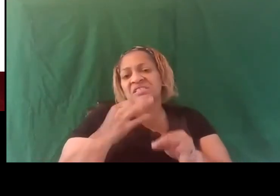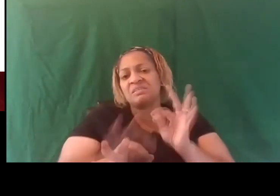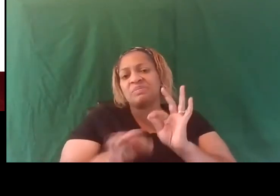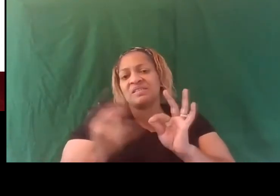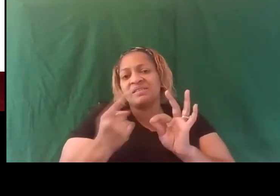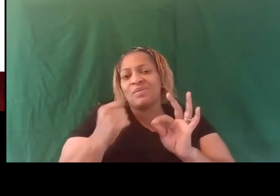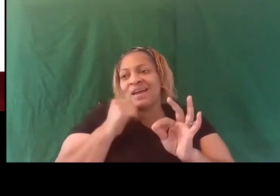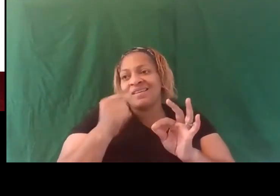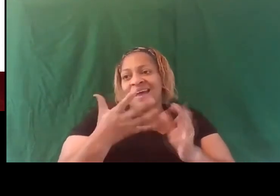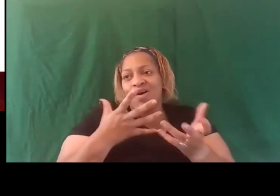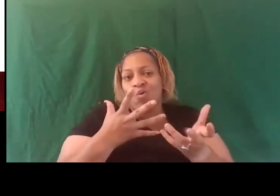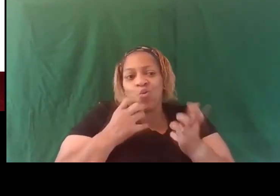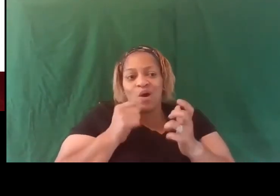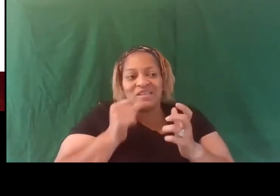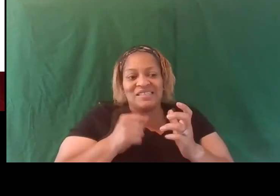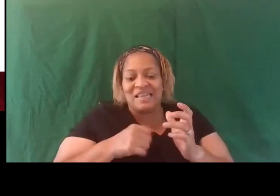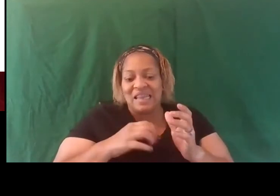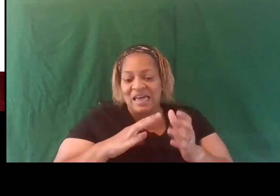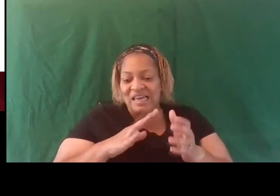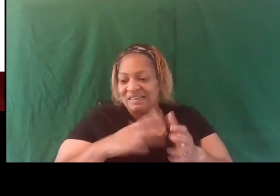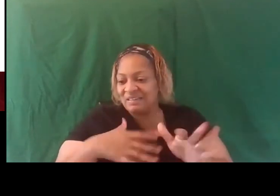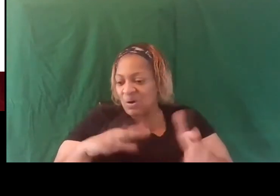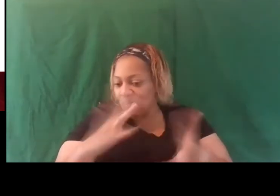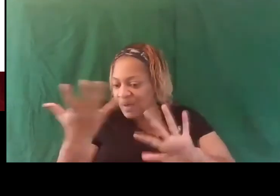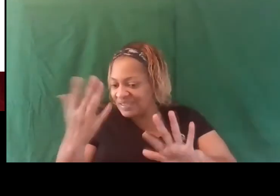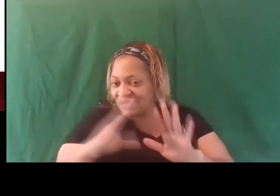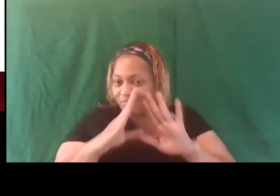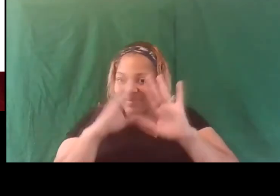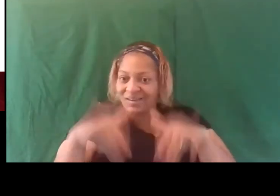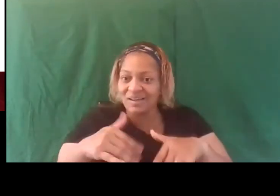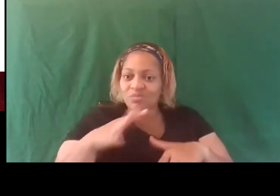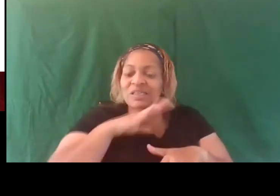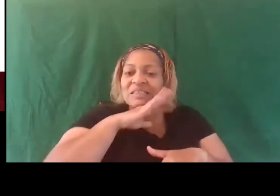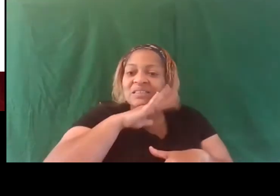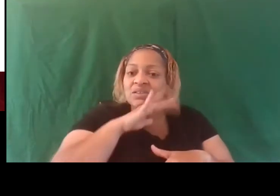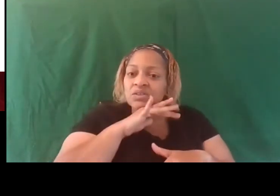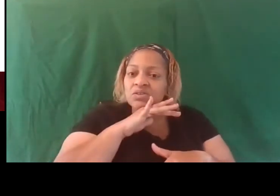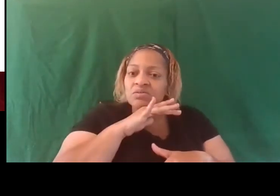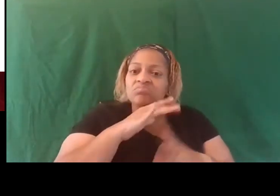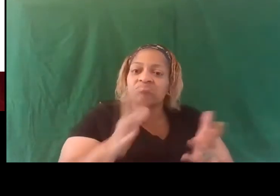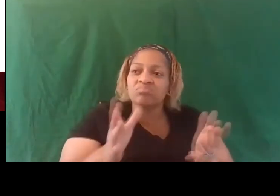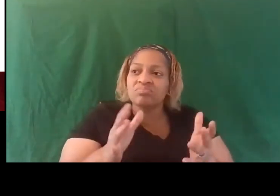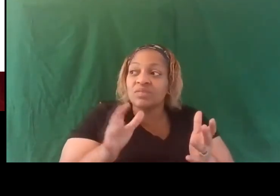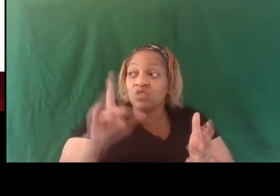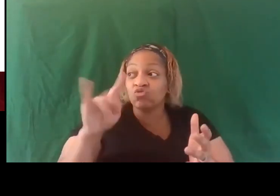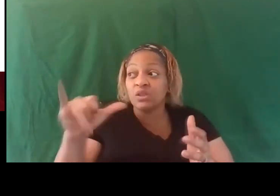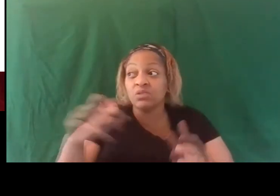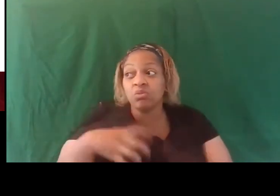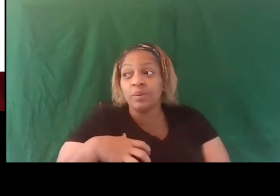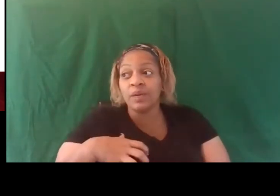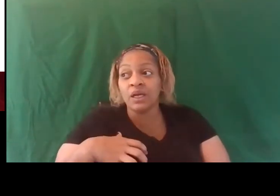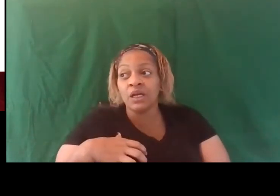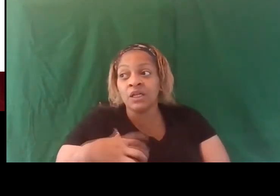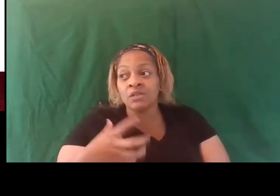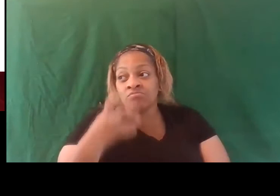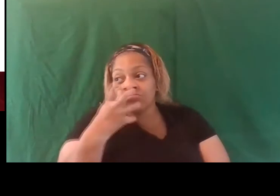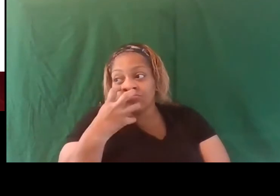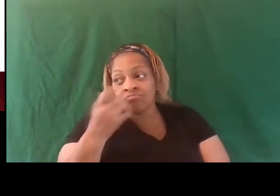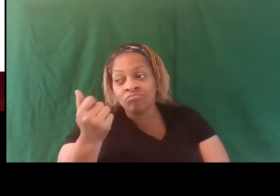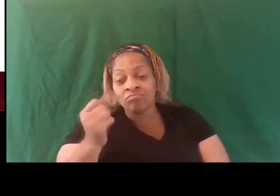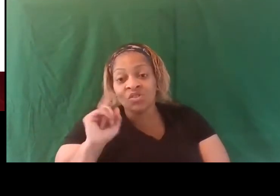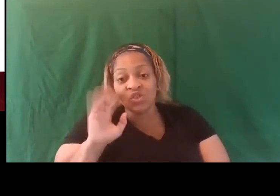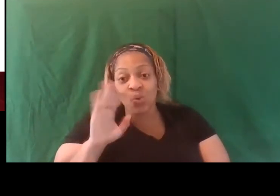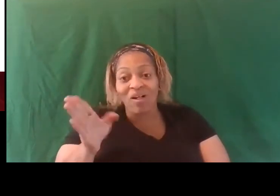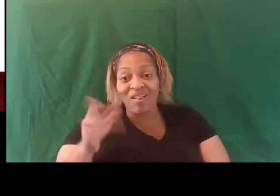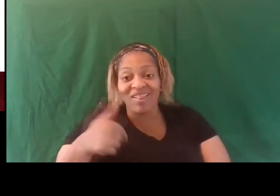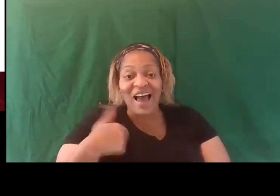track dirt in the house because Tracy might get mad. Tracy would get mad. She would. I've done it before, right? So